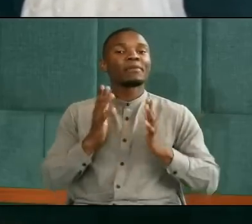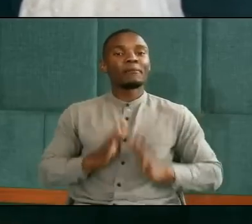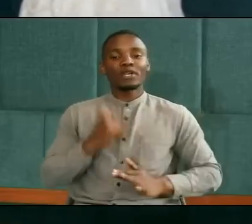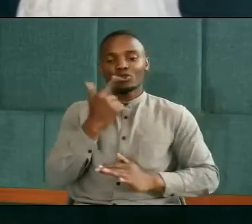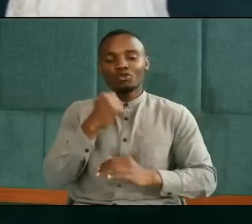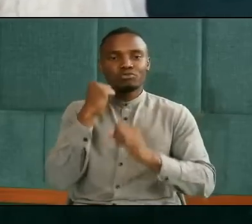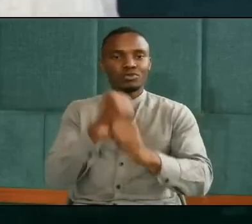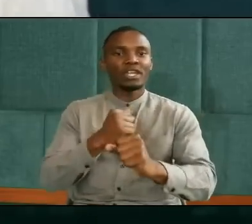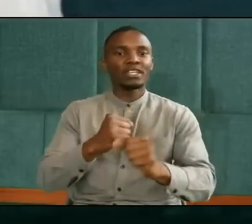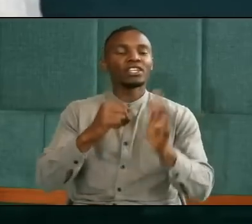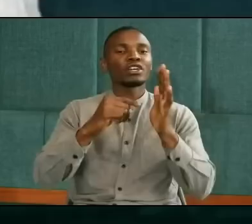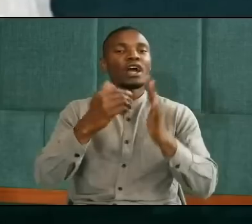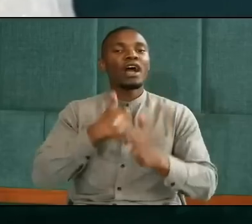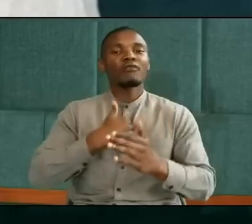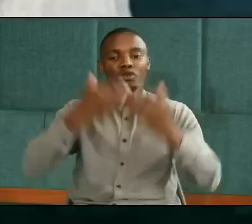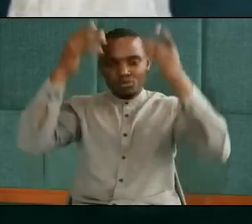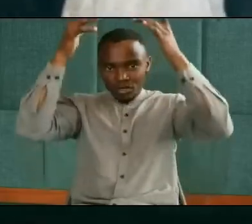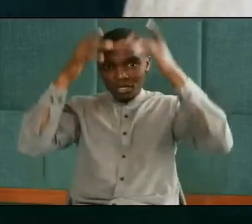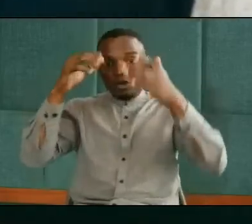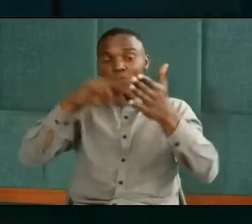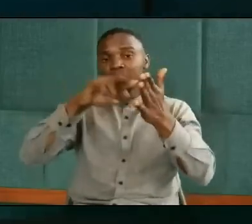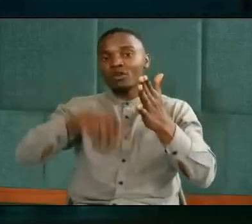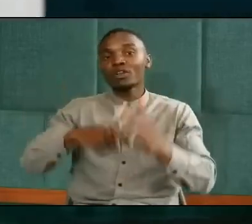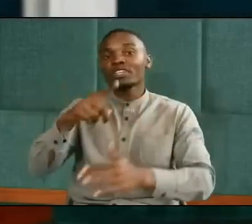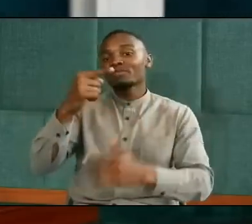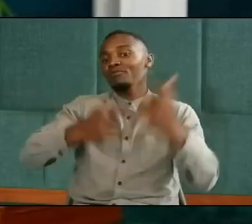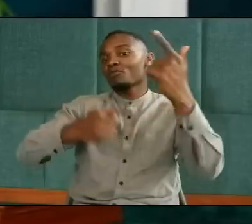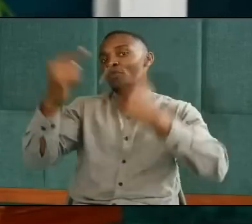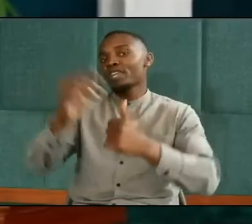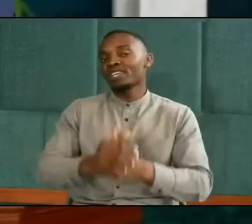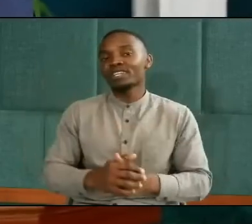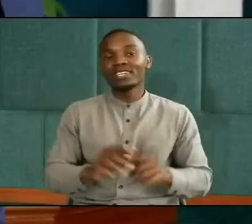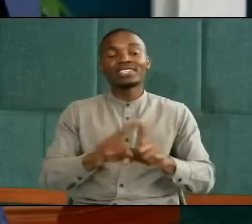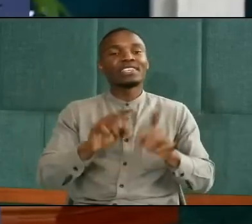victorious and he's conquering. And theologians tell us this represents